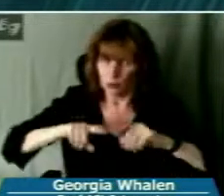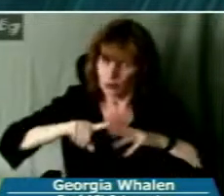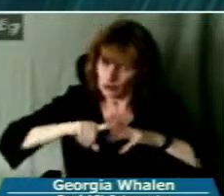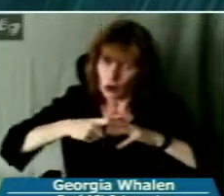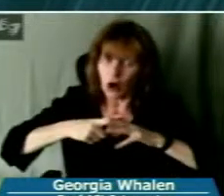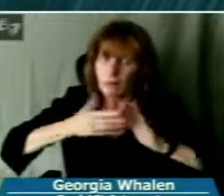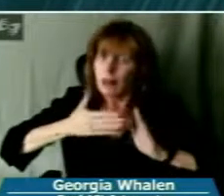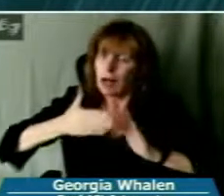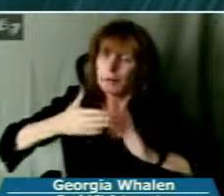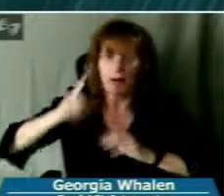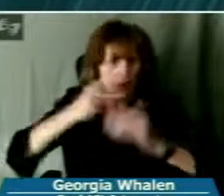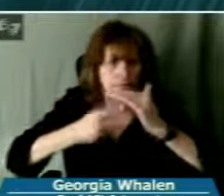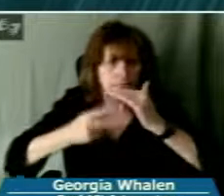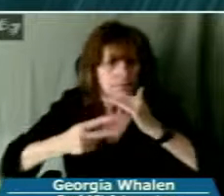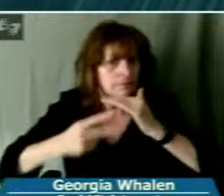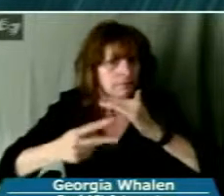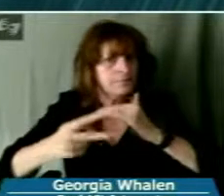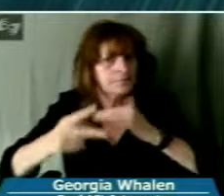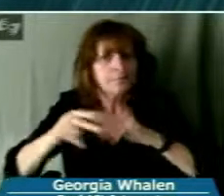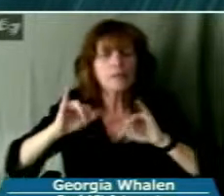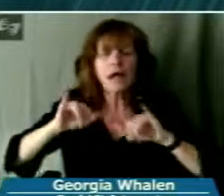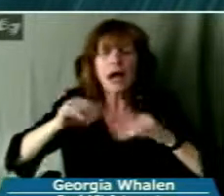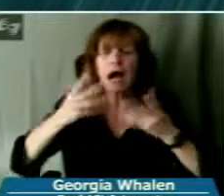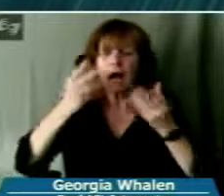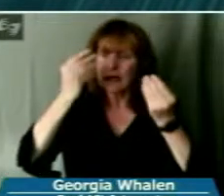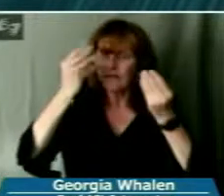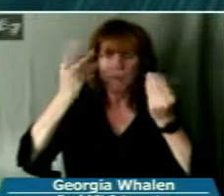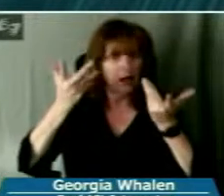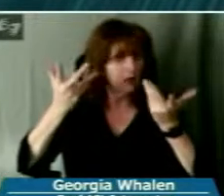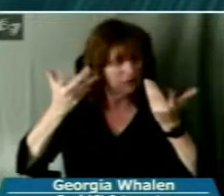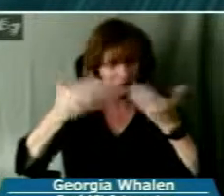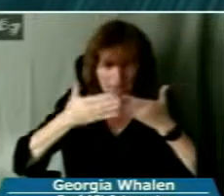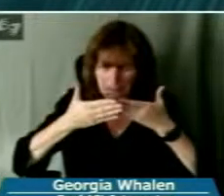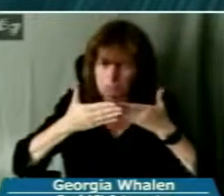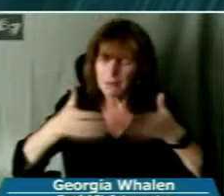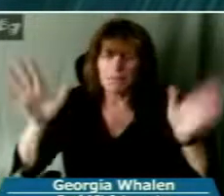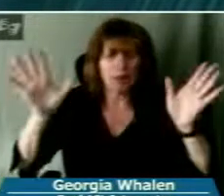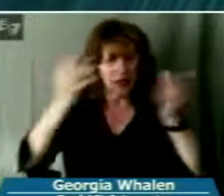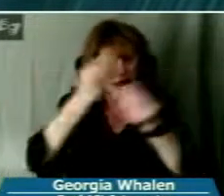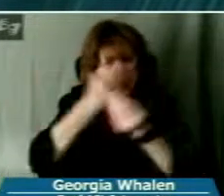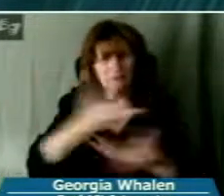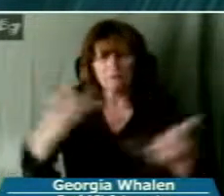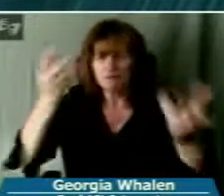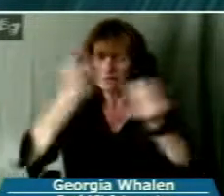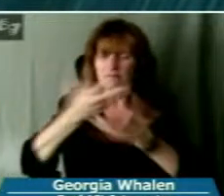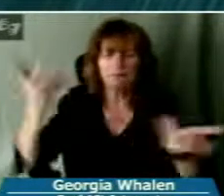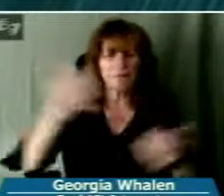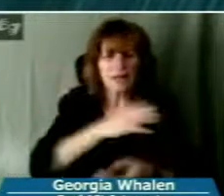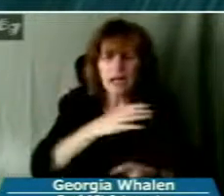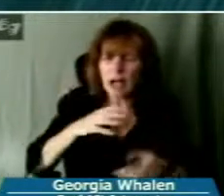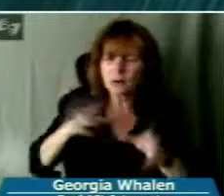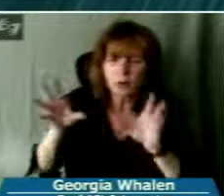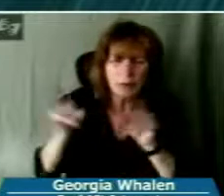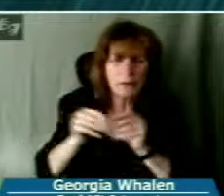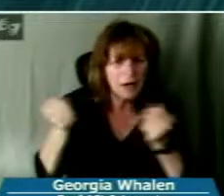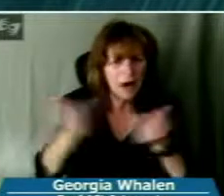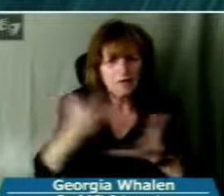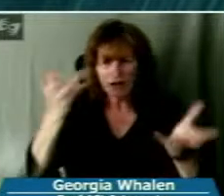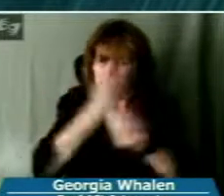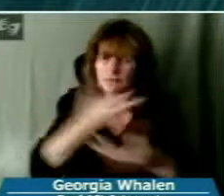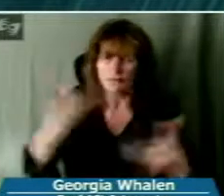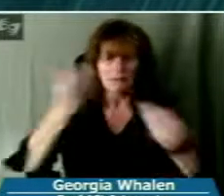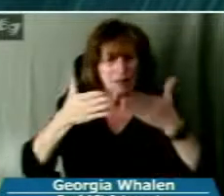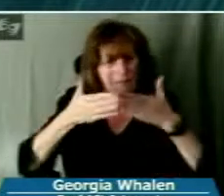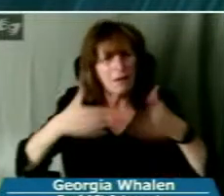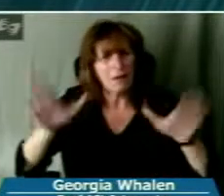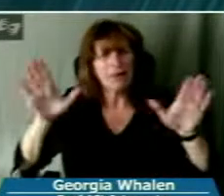will be publicly available as all information is that goes to our committees and council, I understand by the end of today. And so the public will have